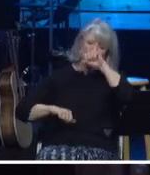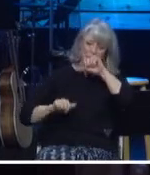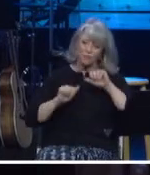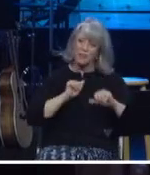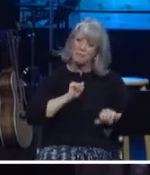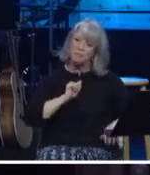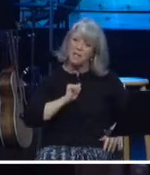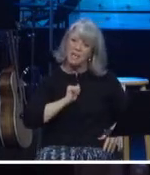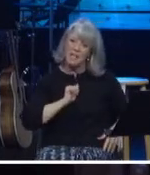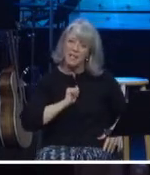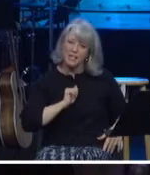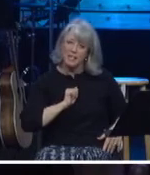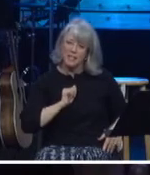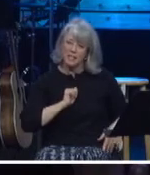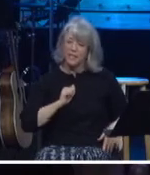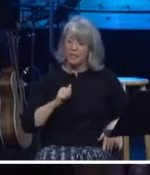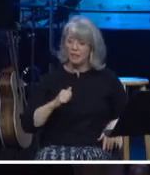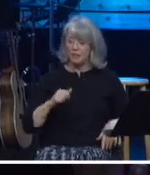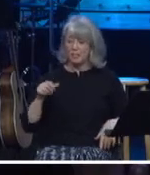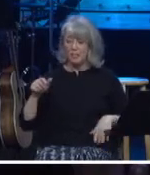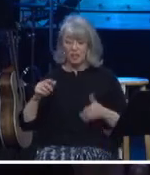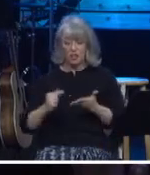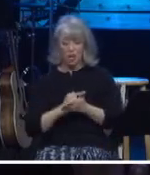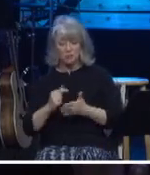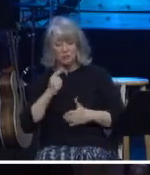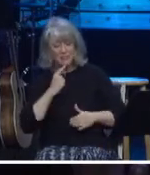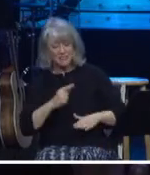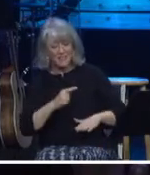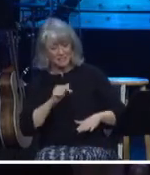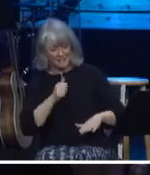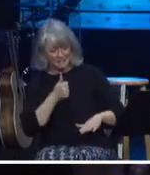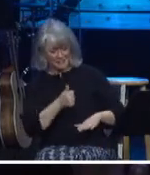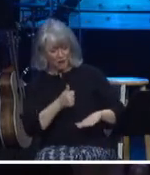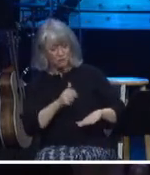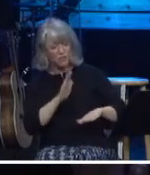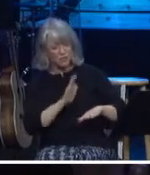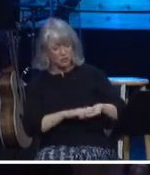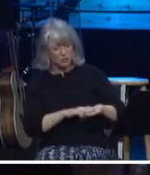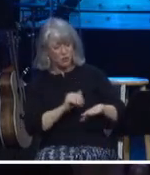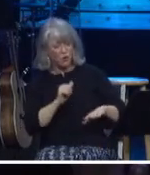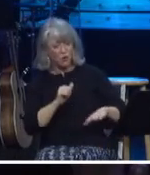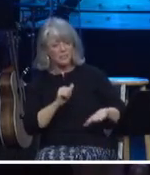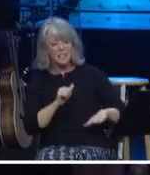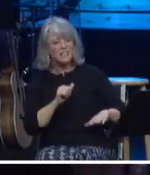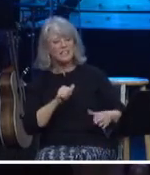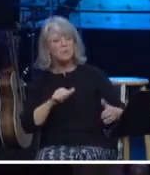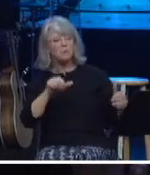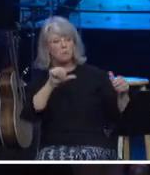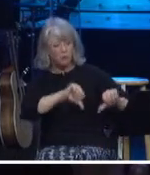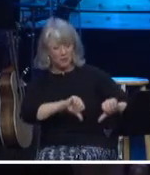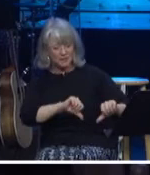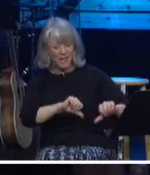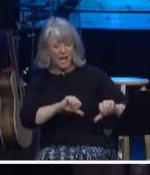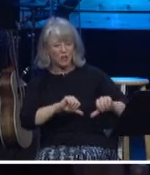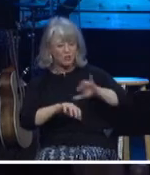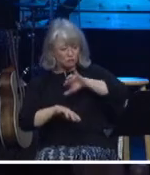It calls them to deny themselves, deny all the greatness you once thought you possessed. Deny it all.